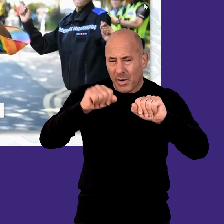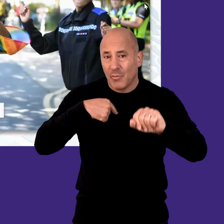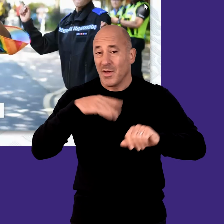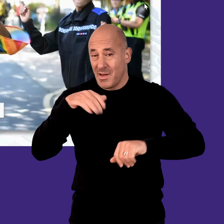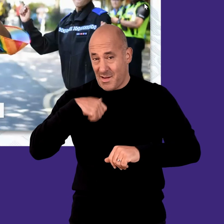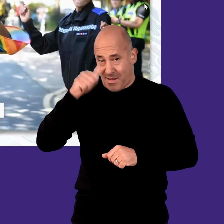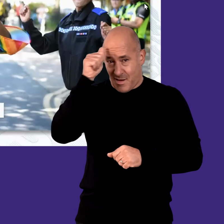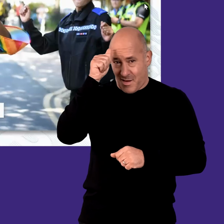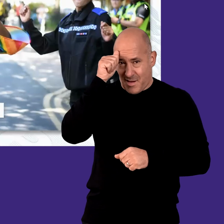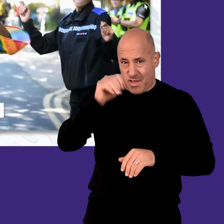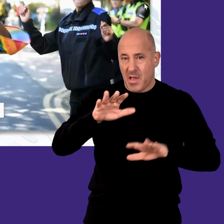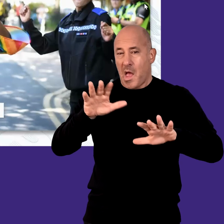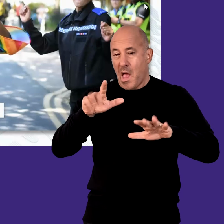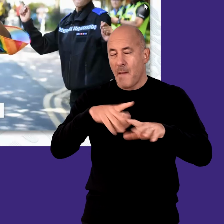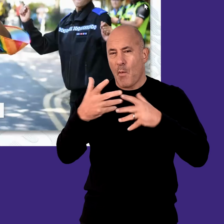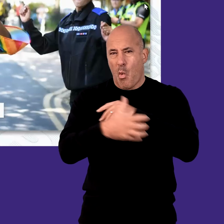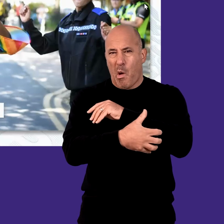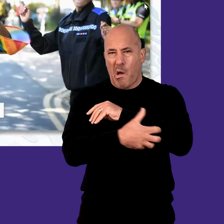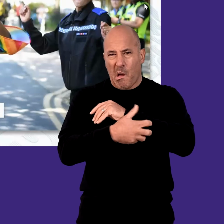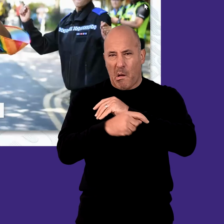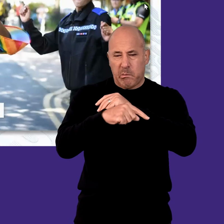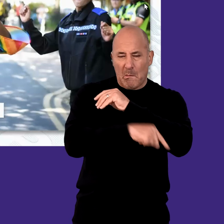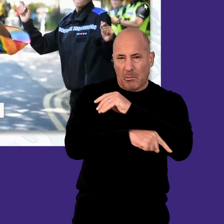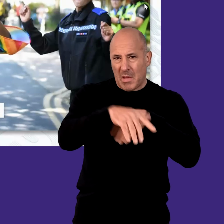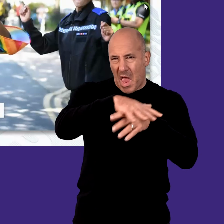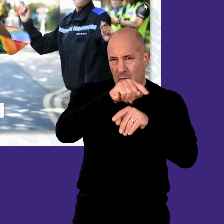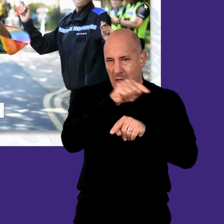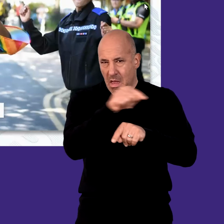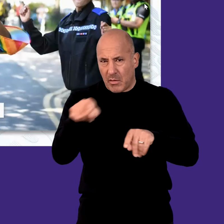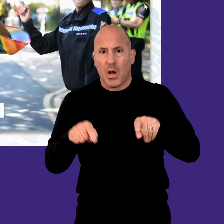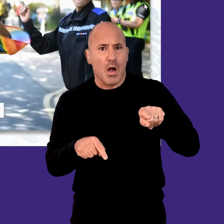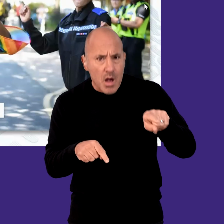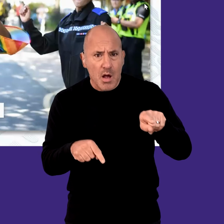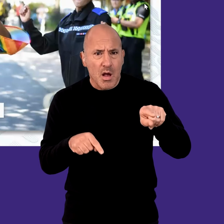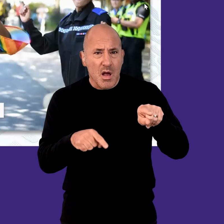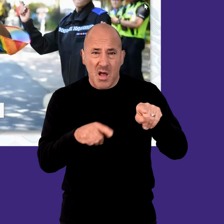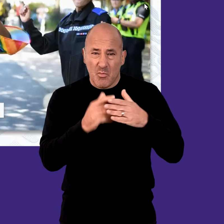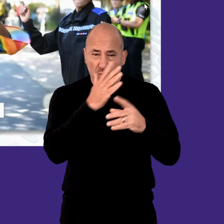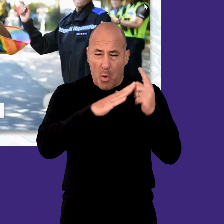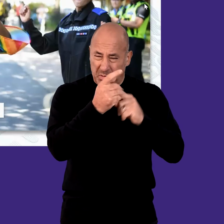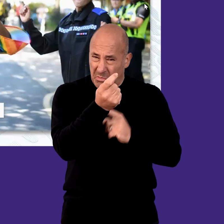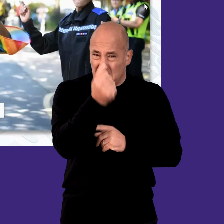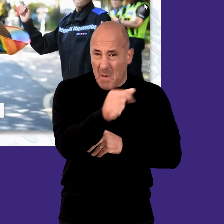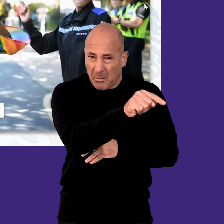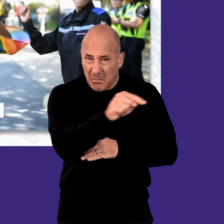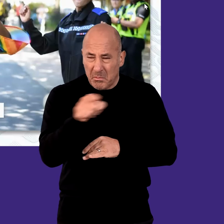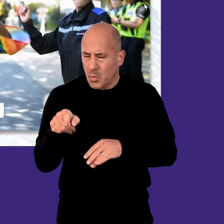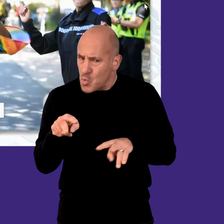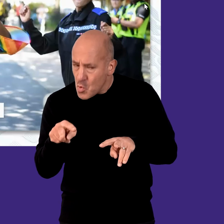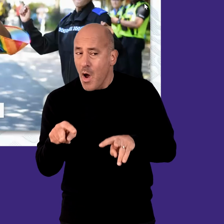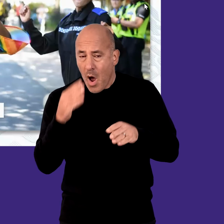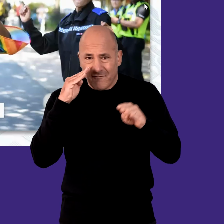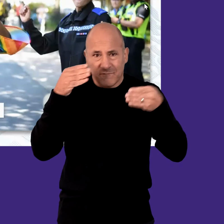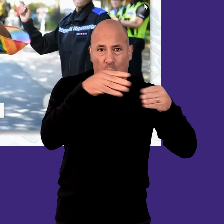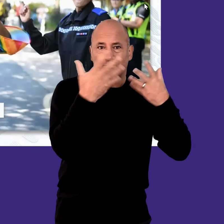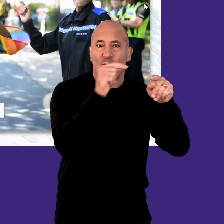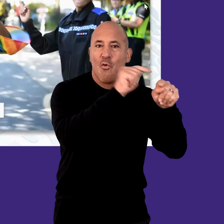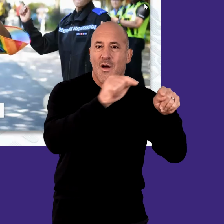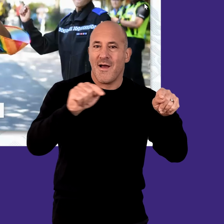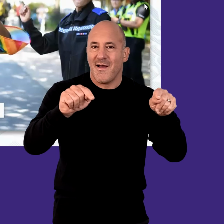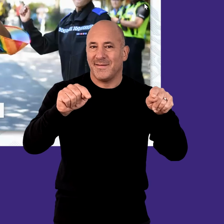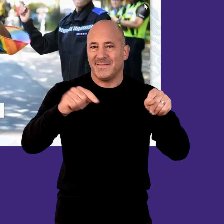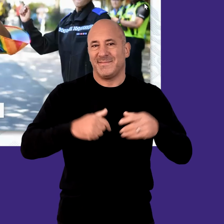looking at areas to run events, with the local knowledge we had, we were able to maybe steer them towards more deprived areas or areas that we knew didn't have a